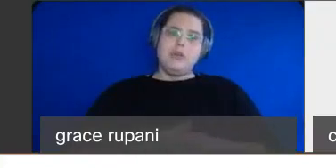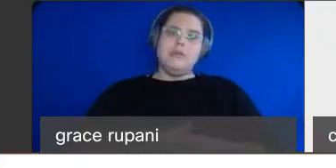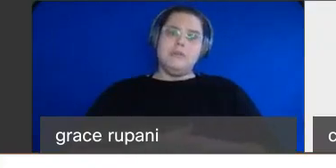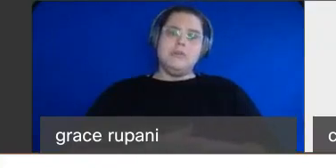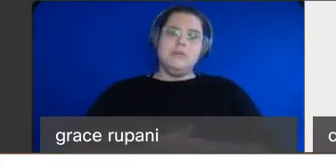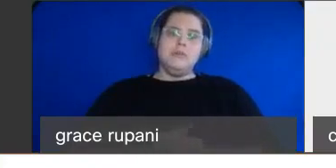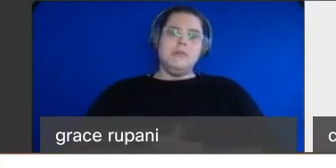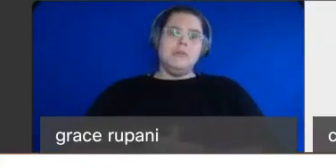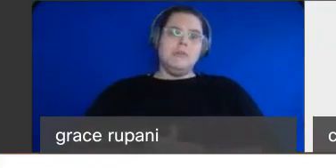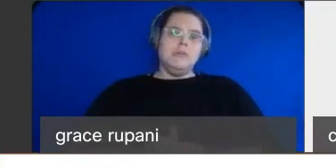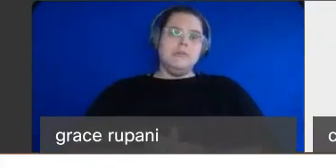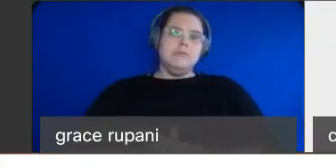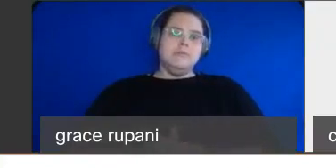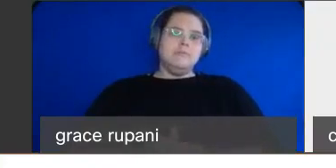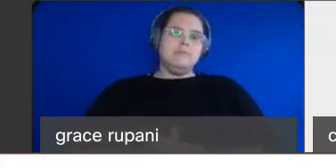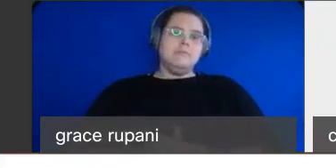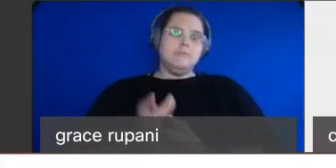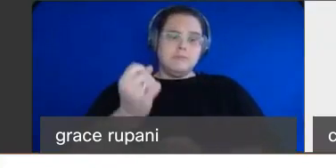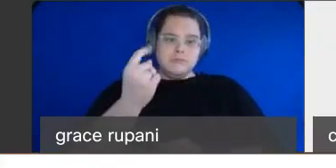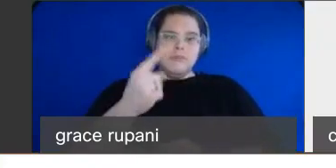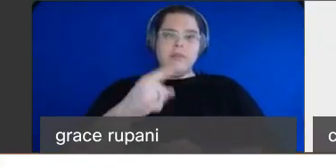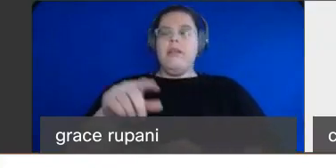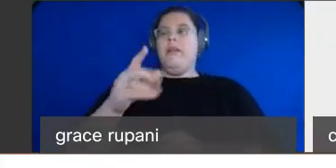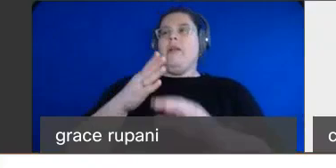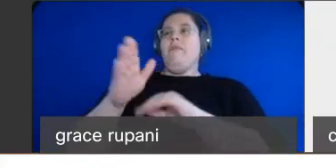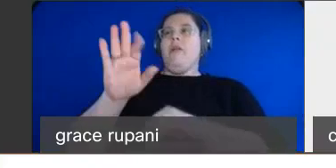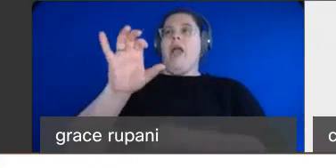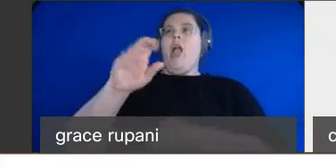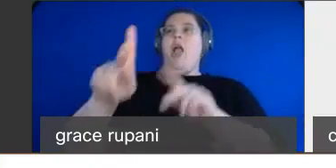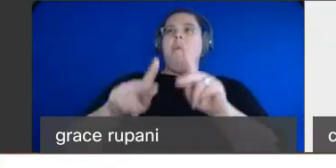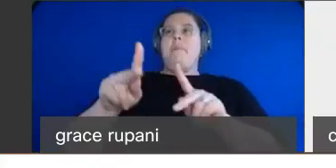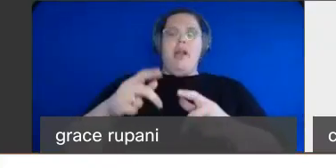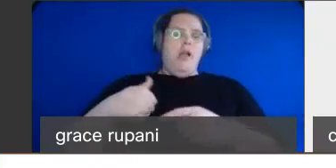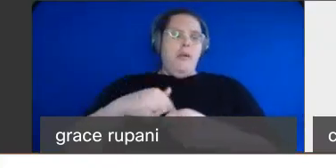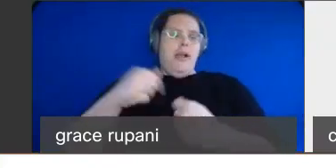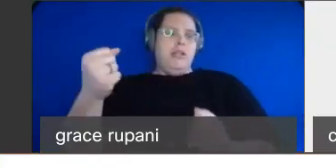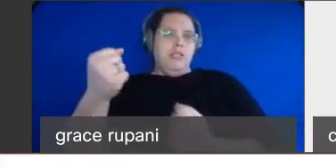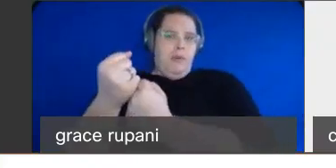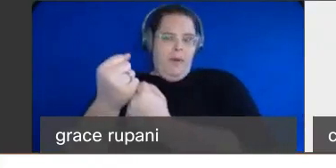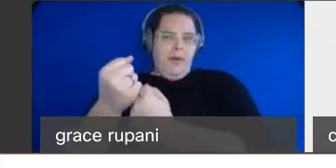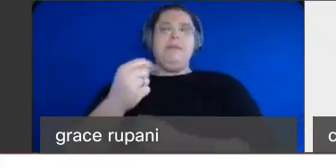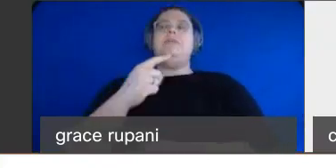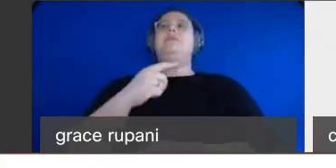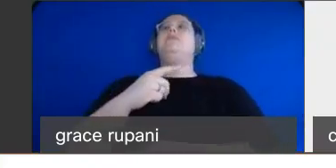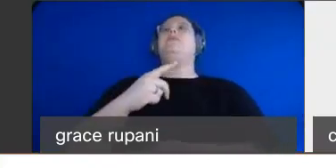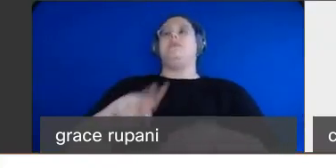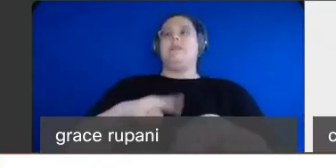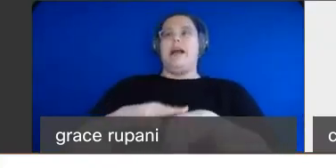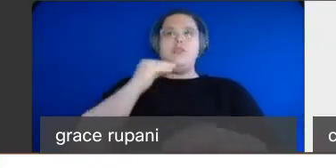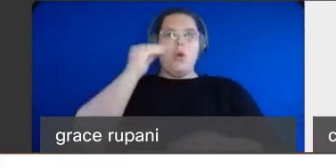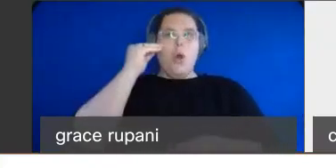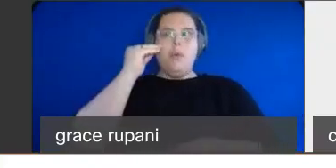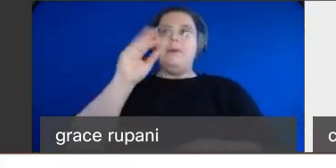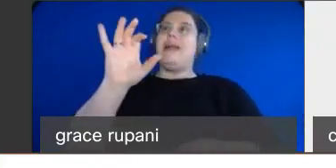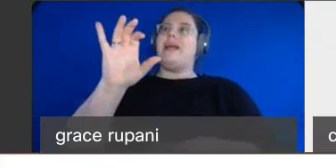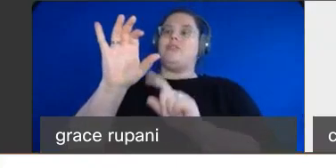over 900 people who we support who live in their natural home, and only 36 who've tested positive. We do get